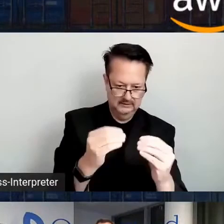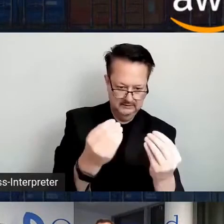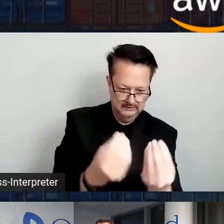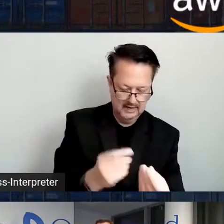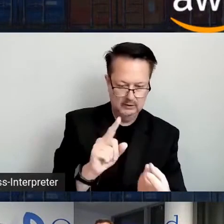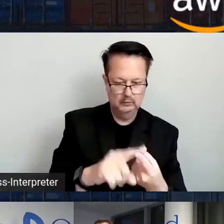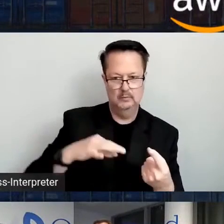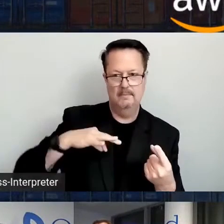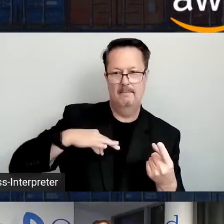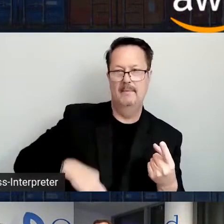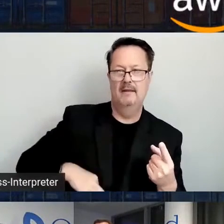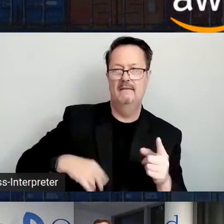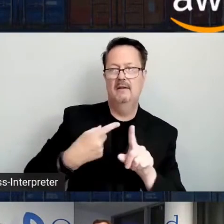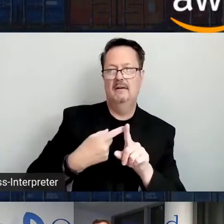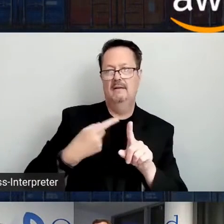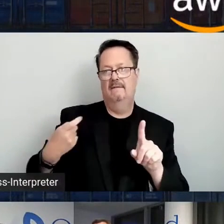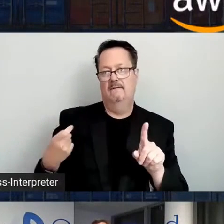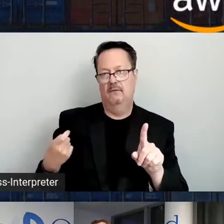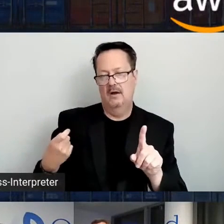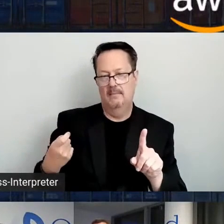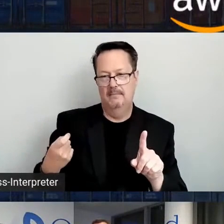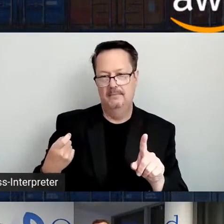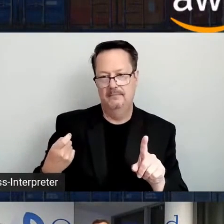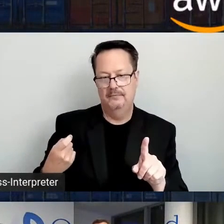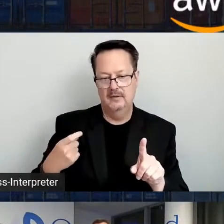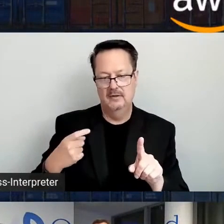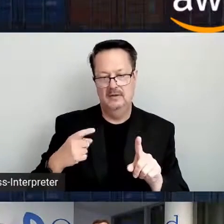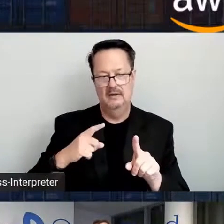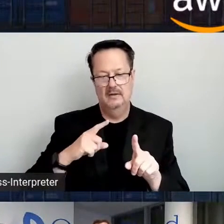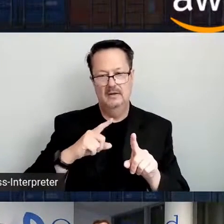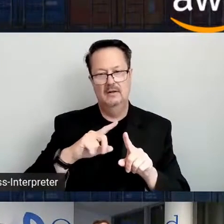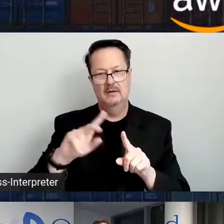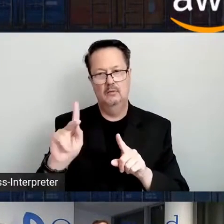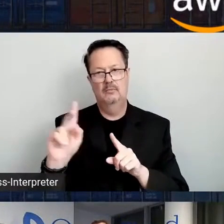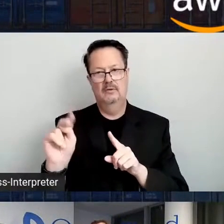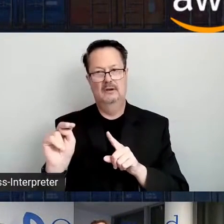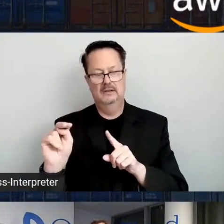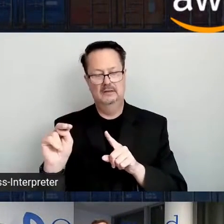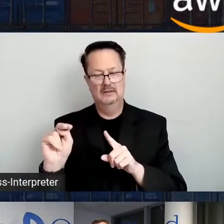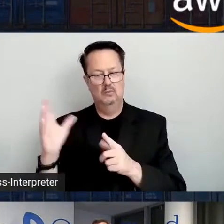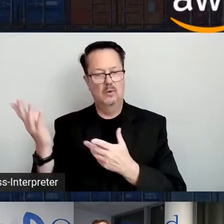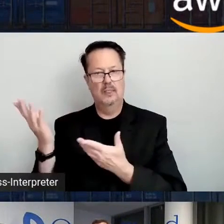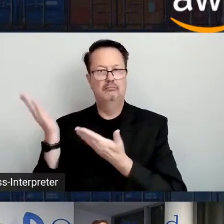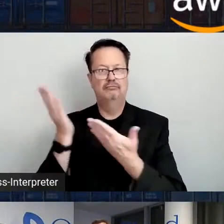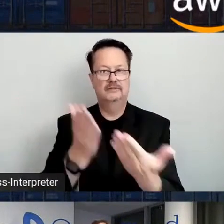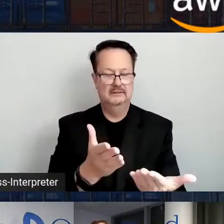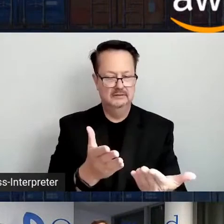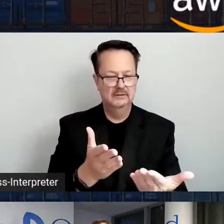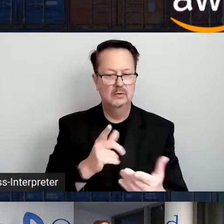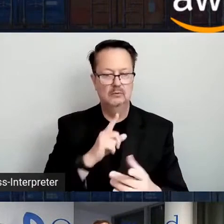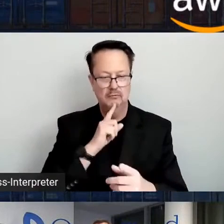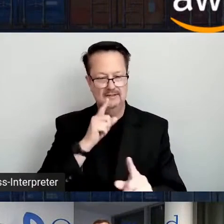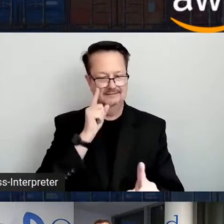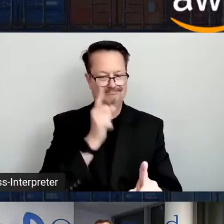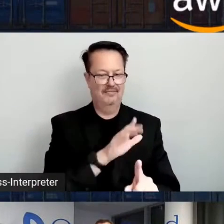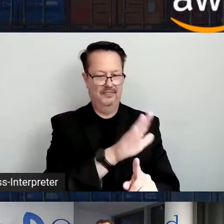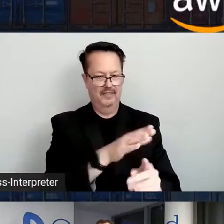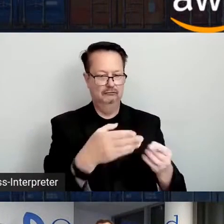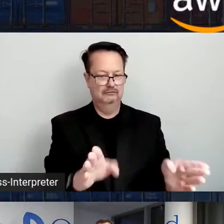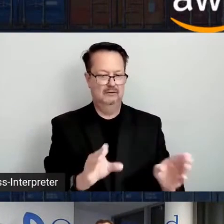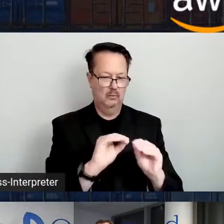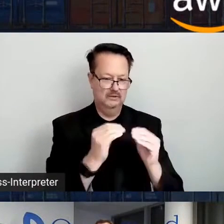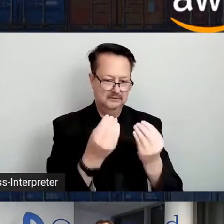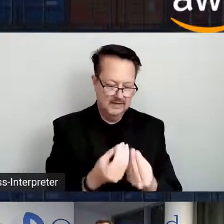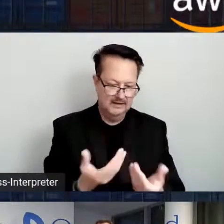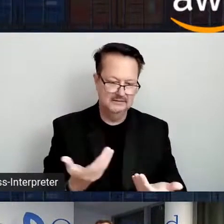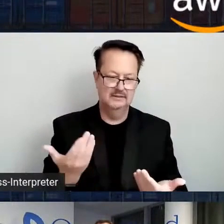benefit from the values that Kubernetes is bringing. So it's all about the agile organization, SRE